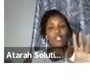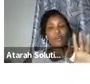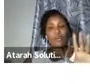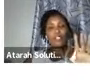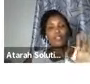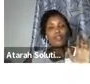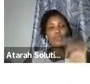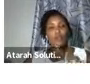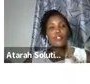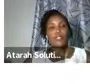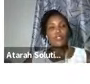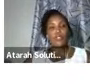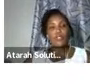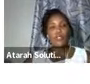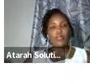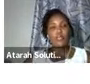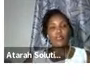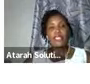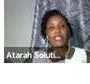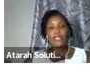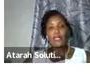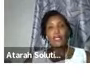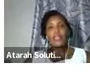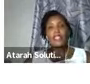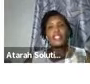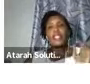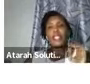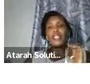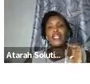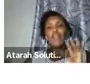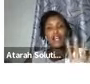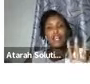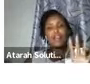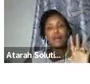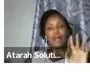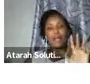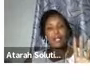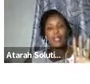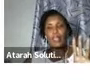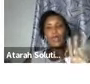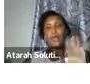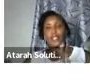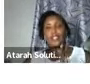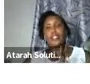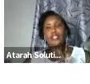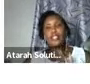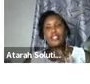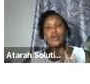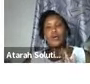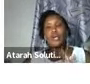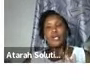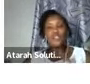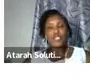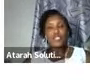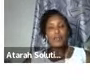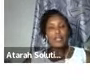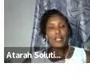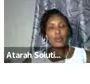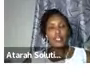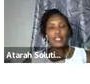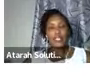5 HR professionals will be trained on conflict management at the workplace, and then 5 men will get trained on